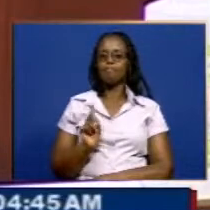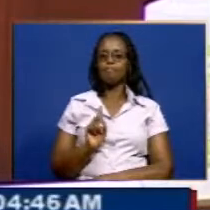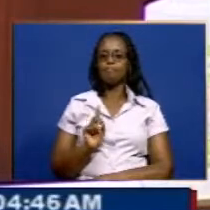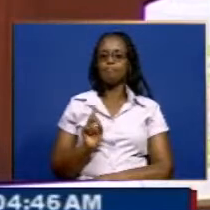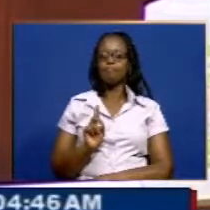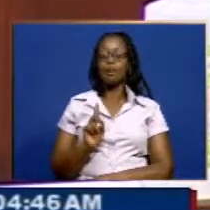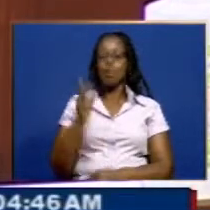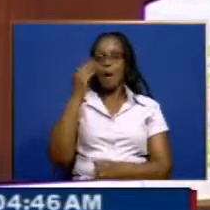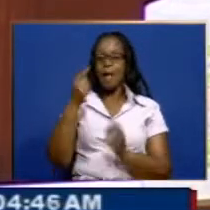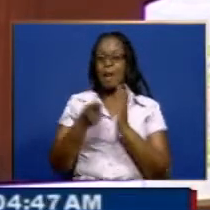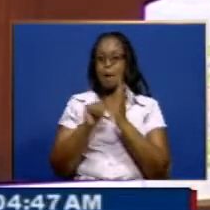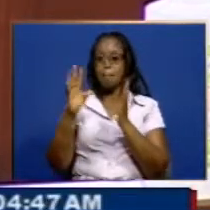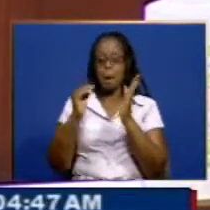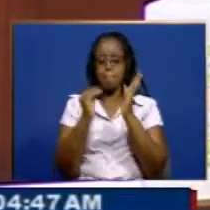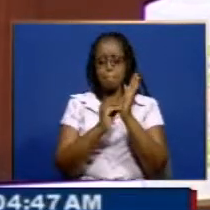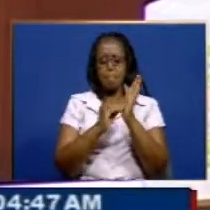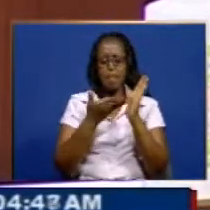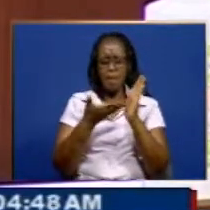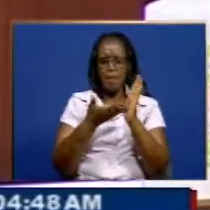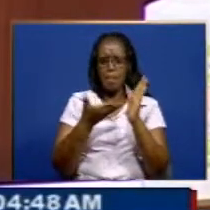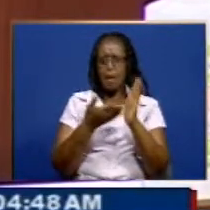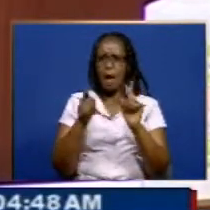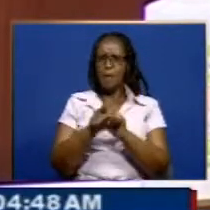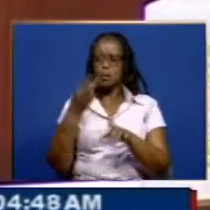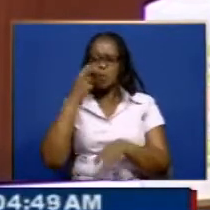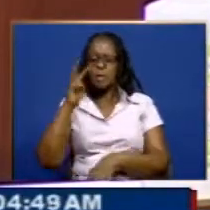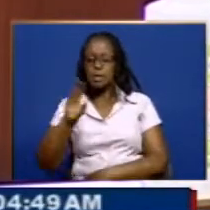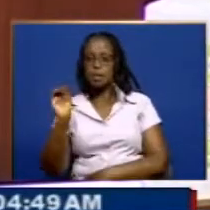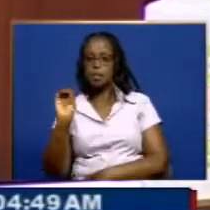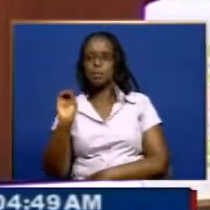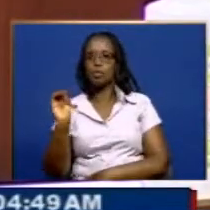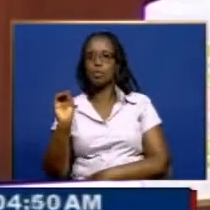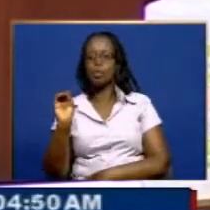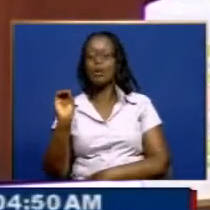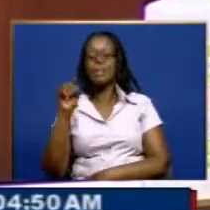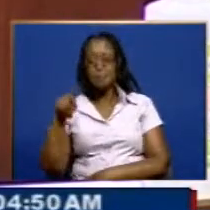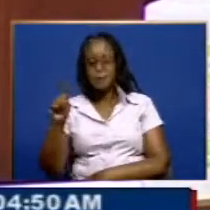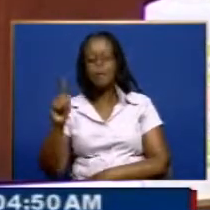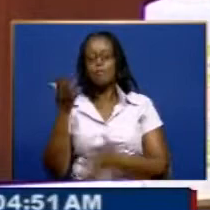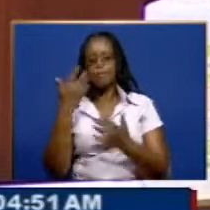witness and having elected to appear through counsel.